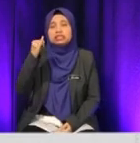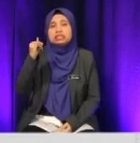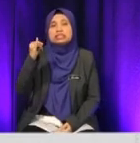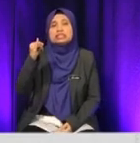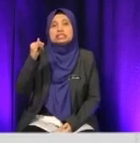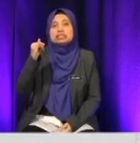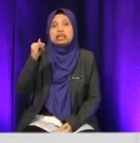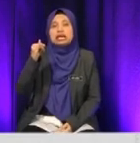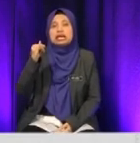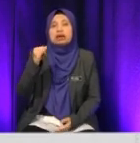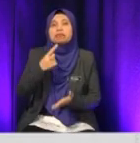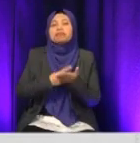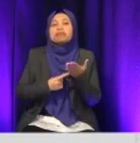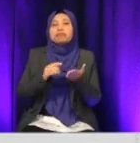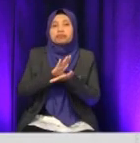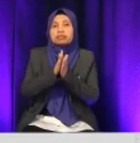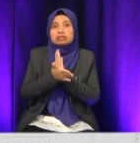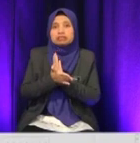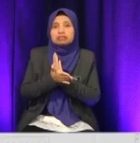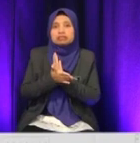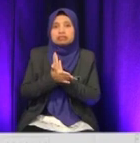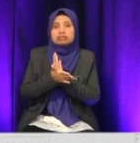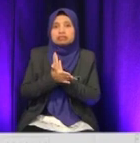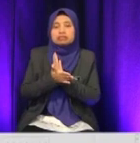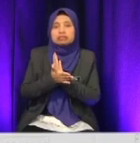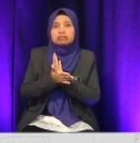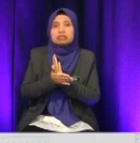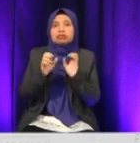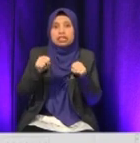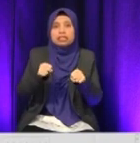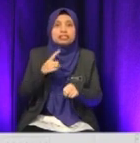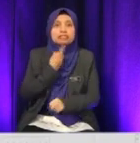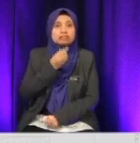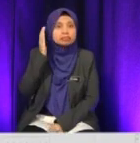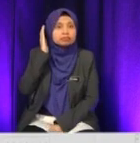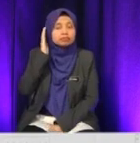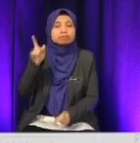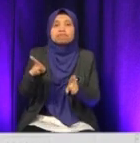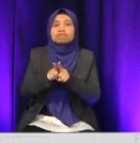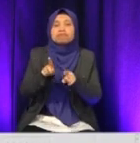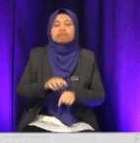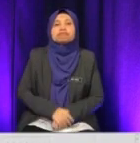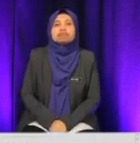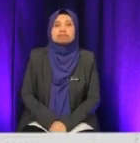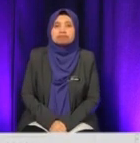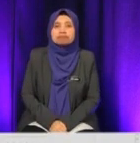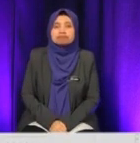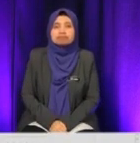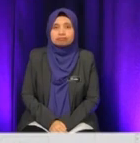maybe this event happened recently. Mm-hmm. Okay. So why don't we listen to the audio first to get the answer?